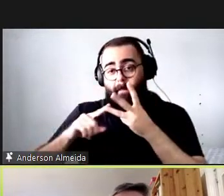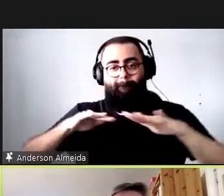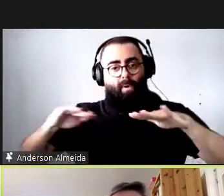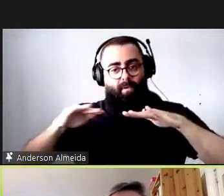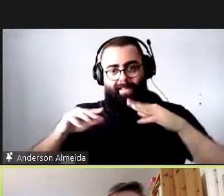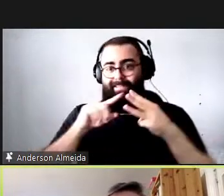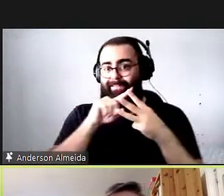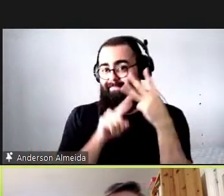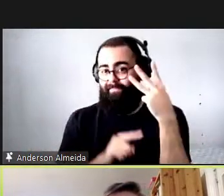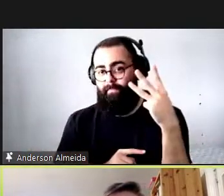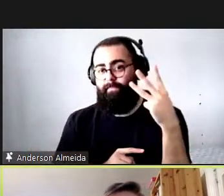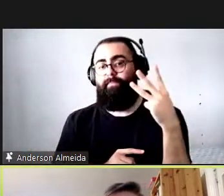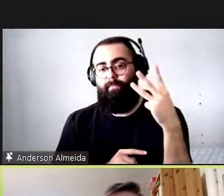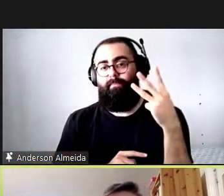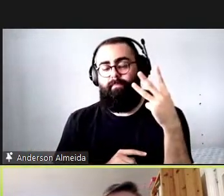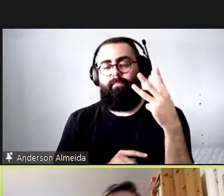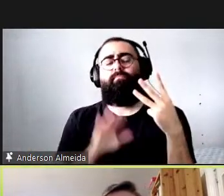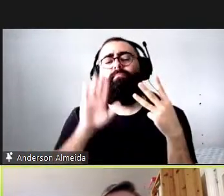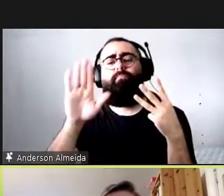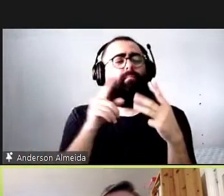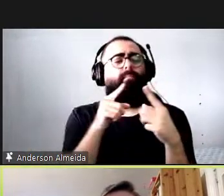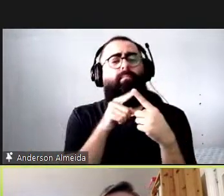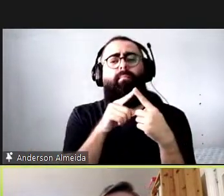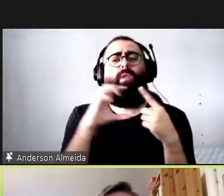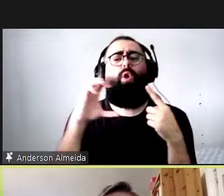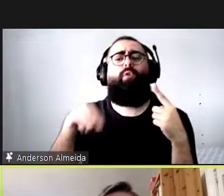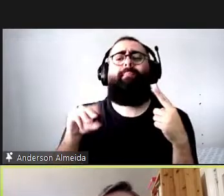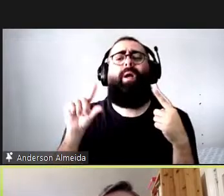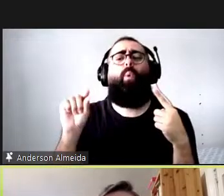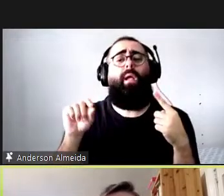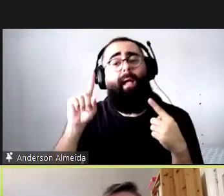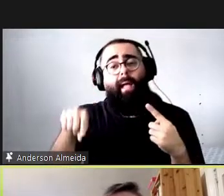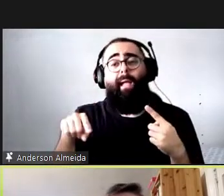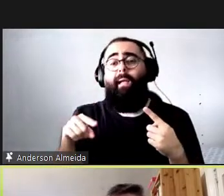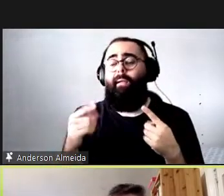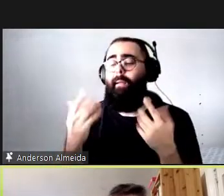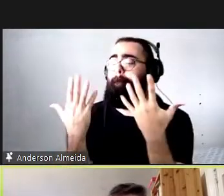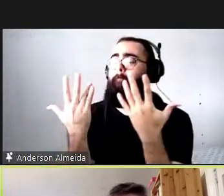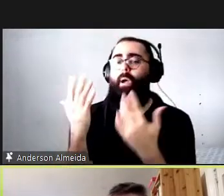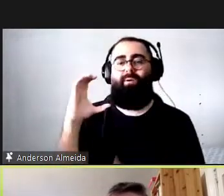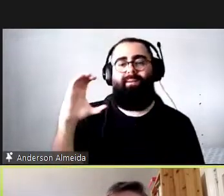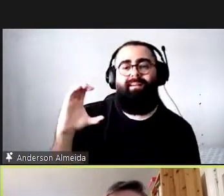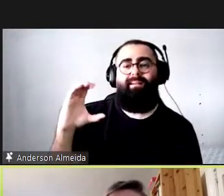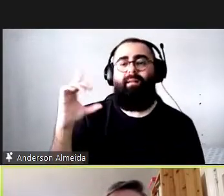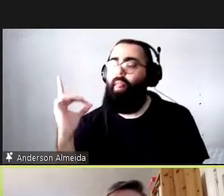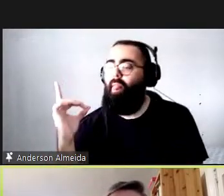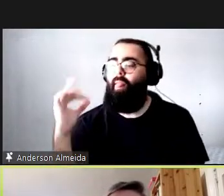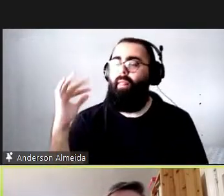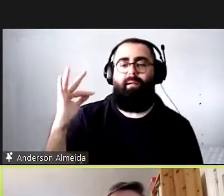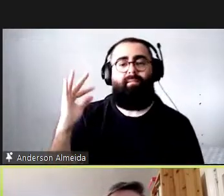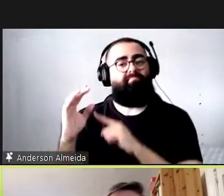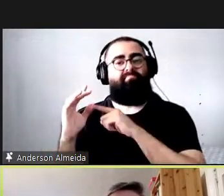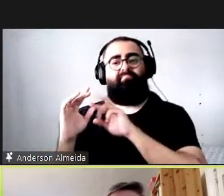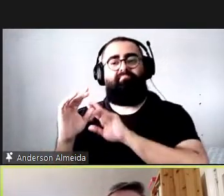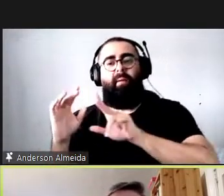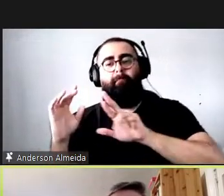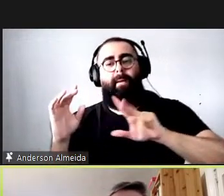What we mean by hand shape is just how a hand is configured as a sign is being produced.